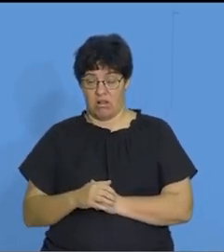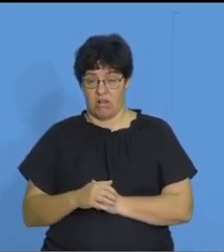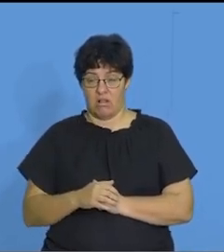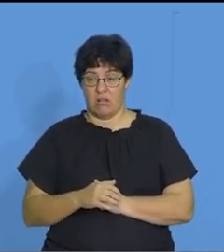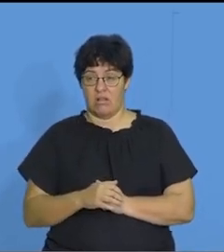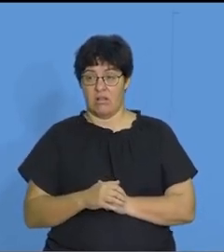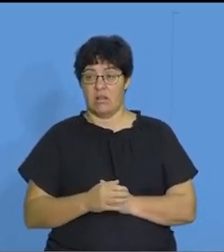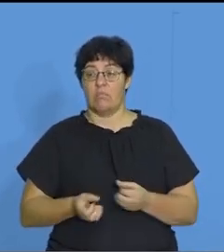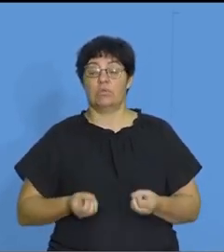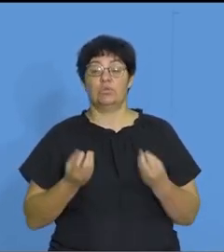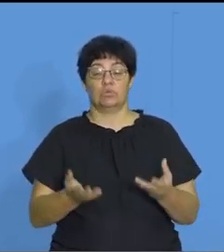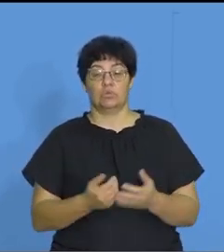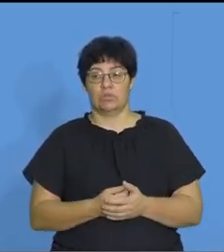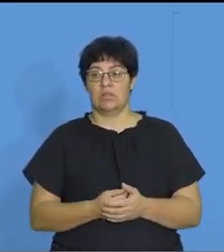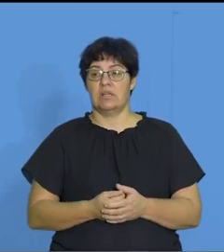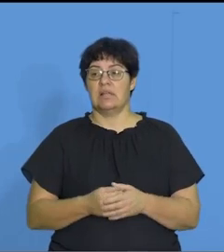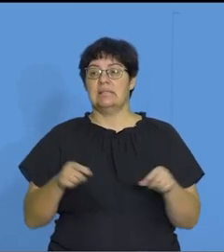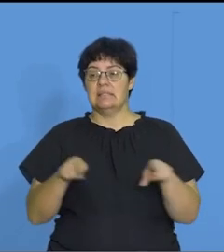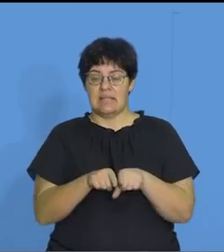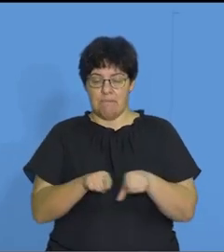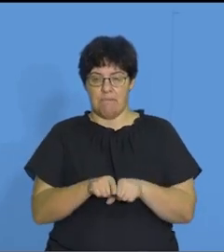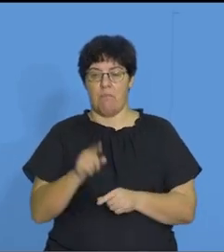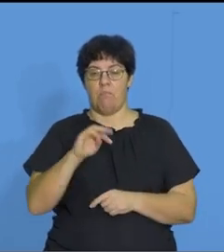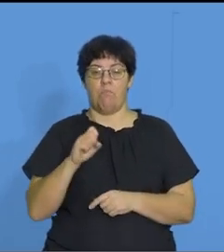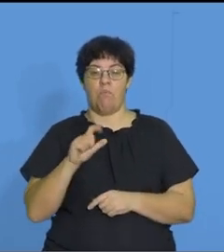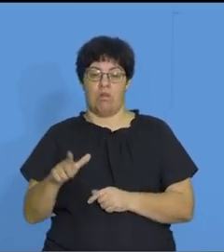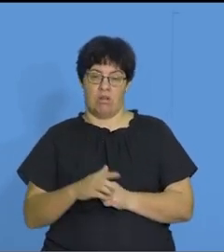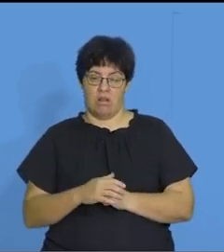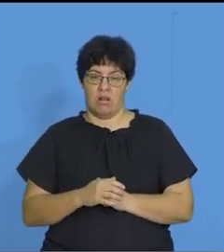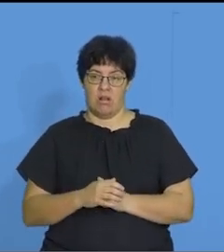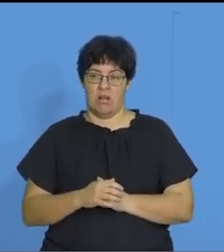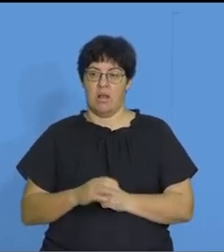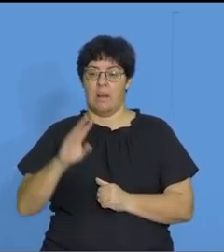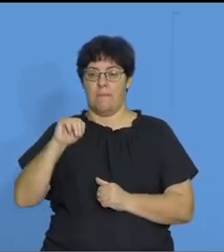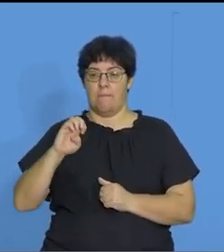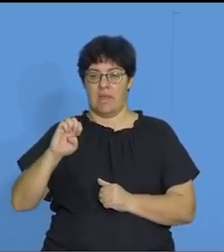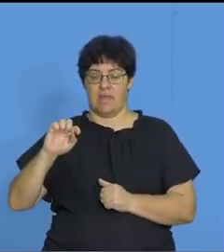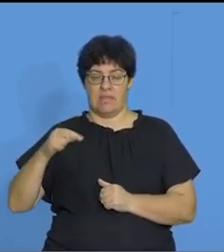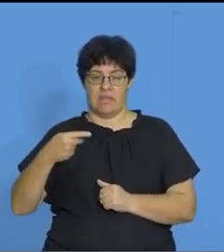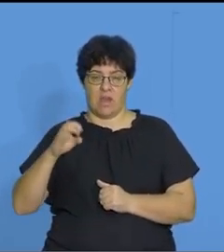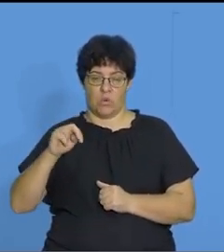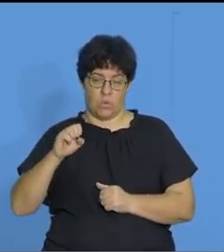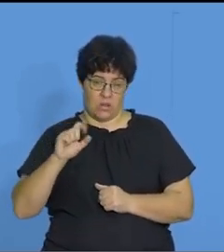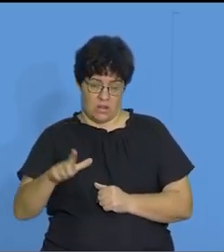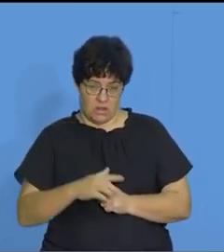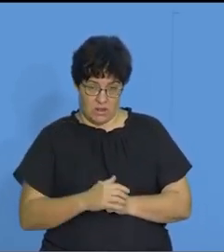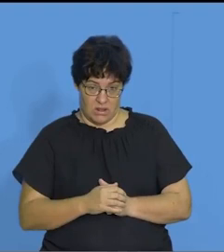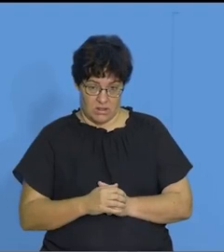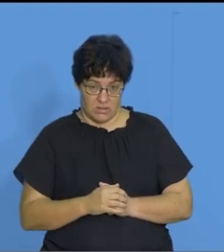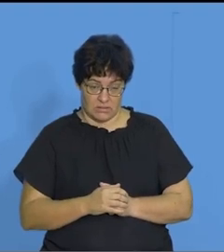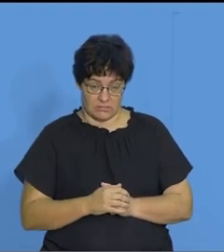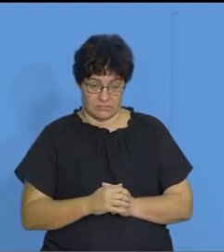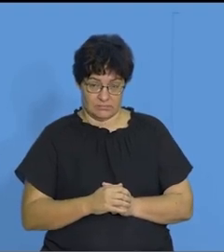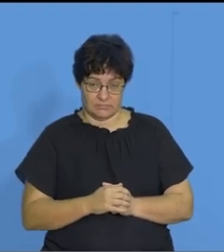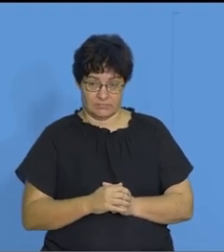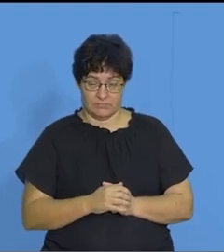of carbon monoxide produces the same number of moles of methanol. So this is what it says